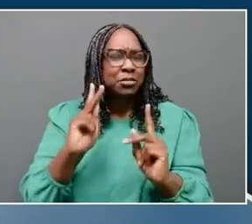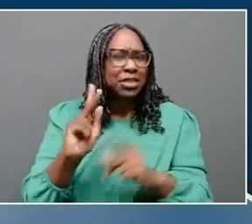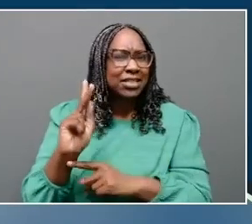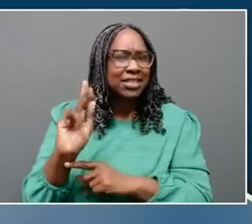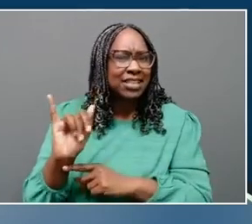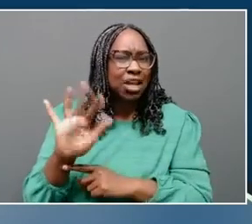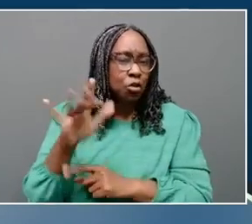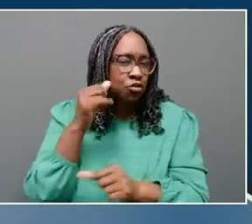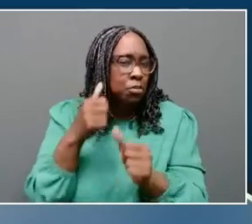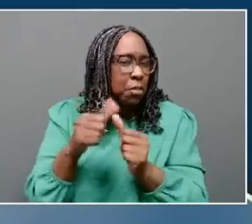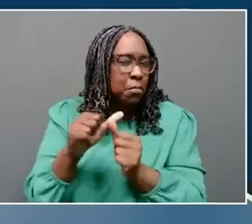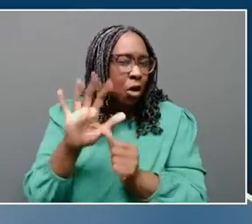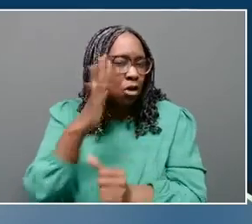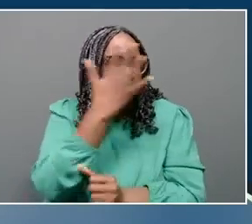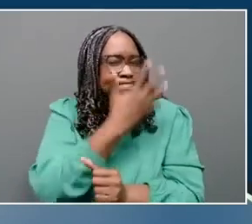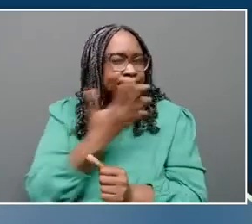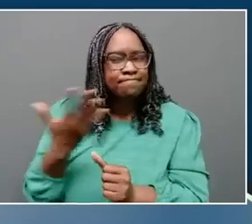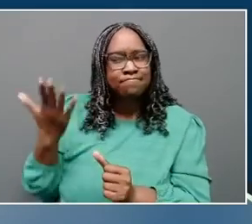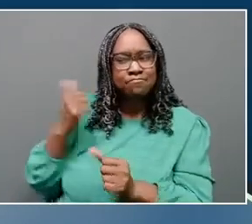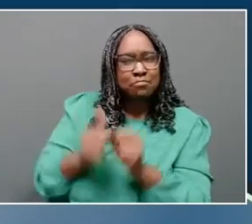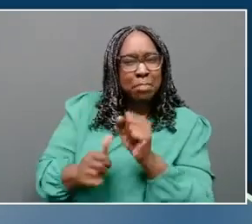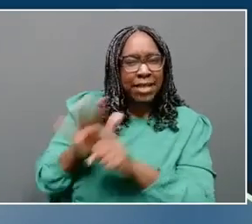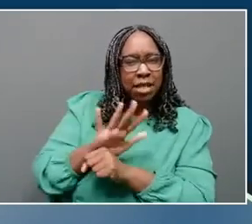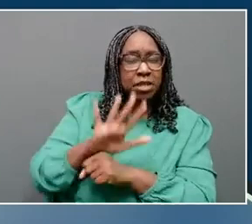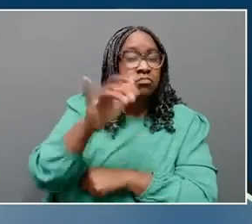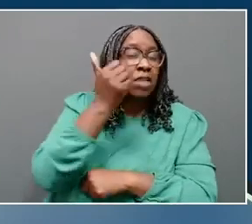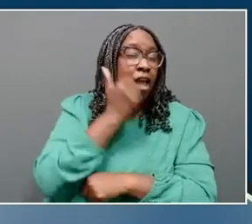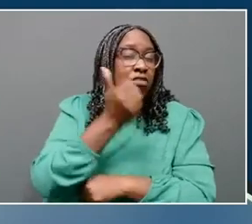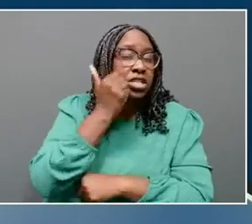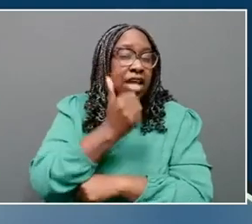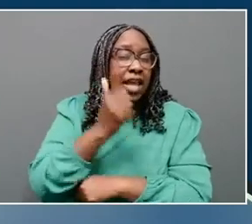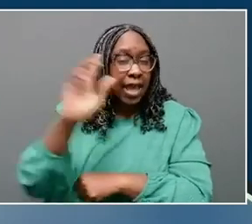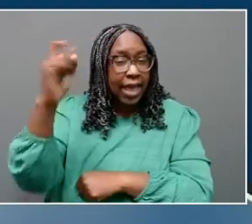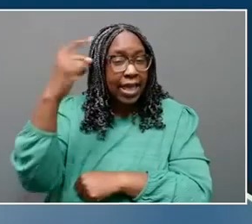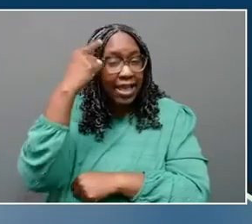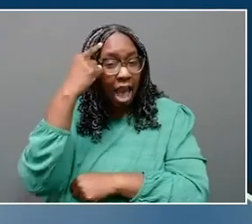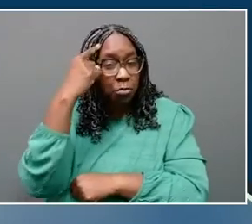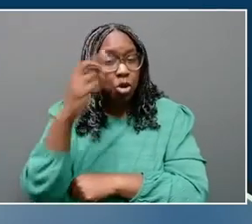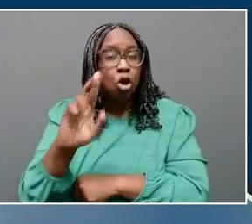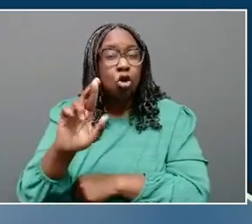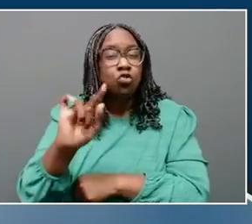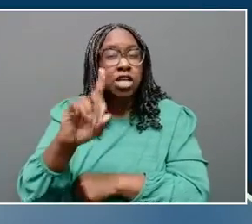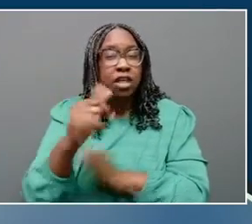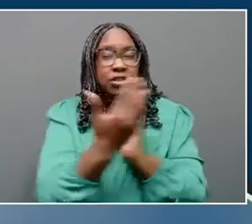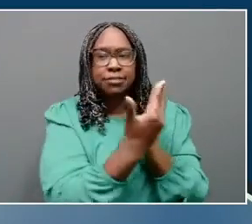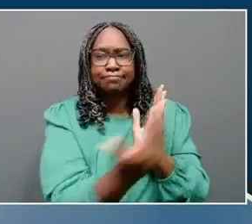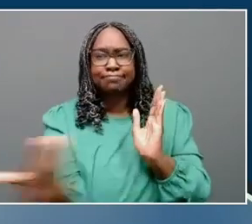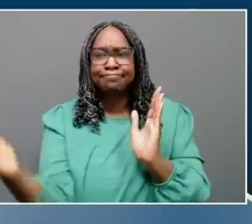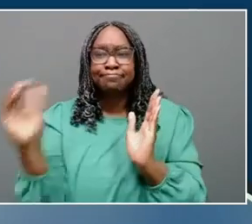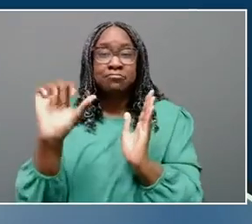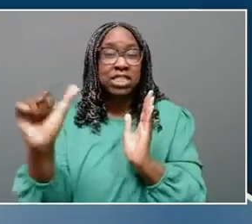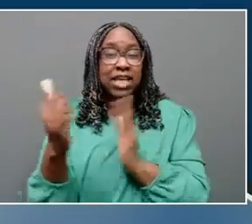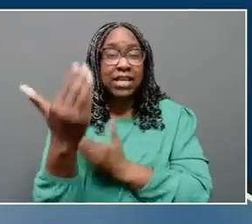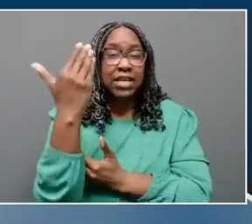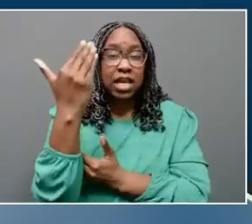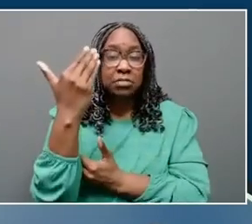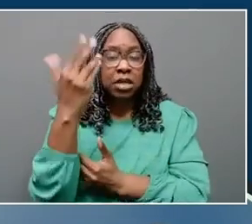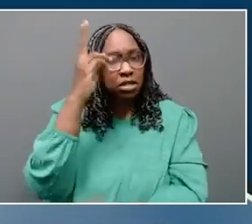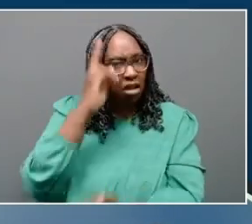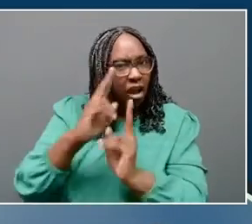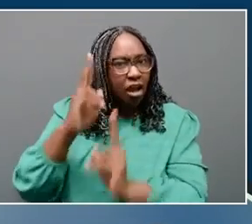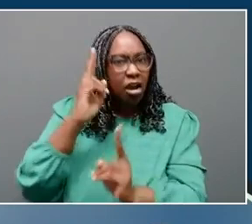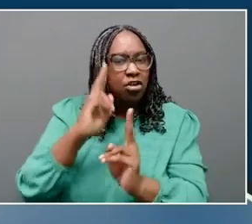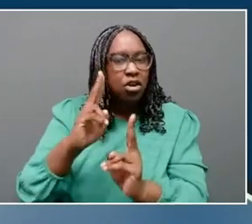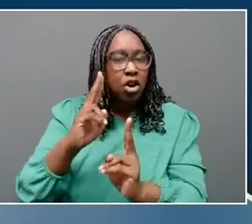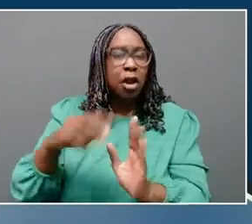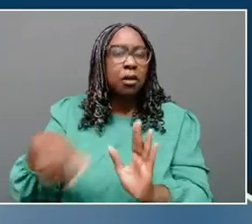pandemic. Each day, she stood in our Capitol Rotunda at 10 a.m. to honor the Kentucky lives lost by ringing a bell 120